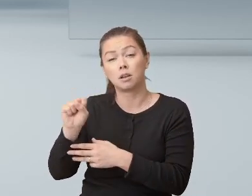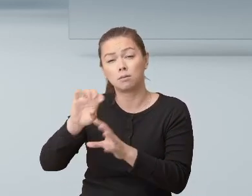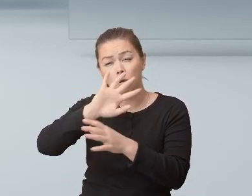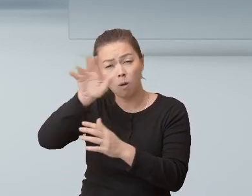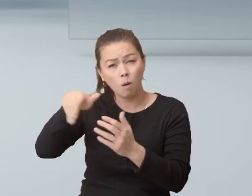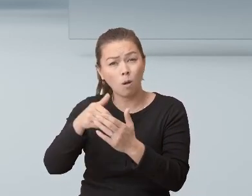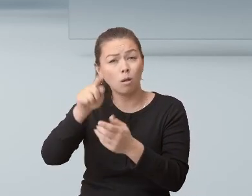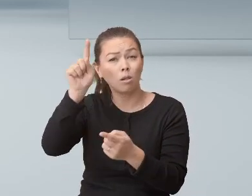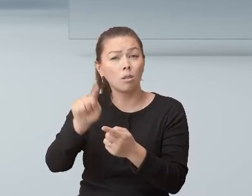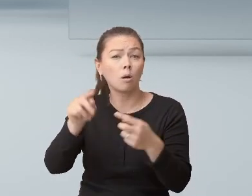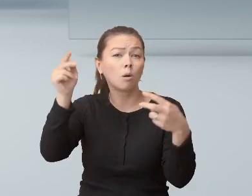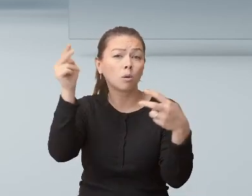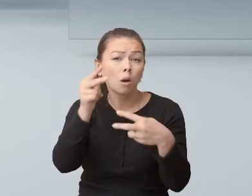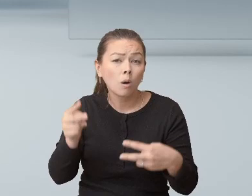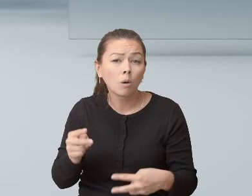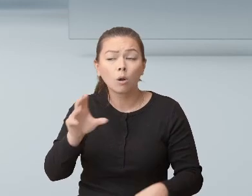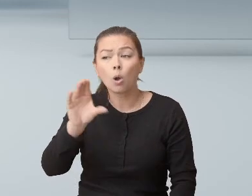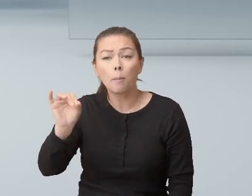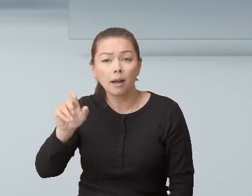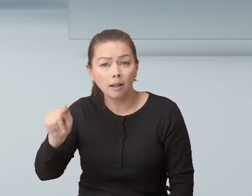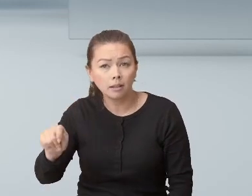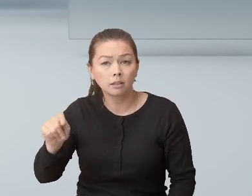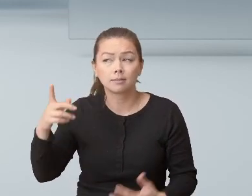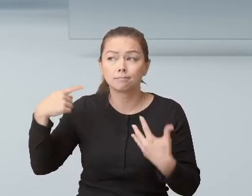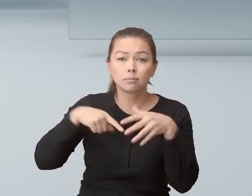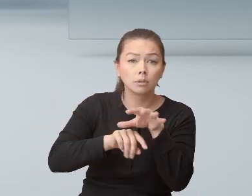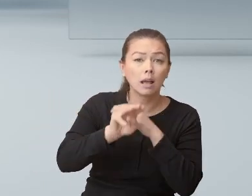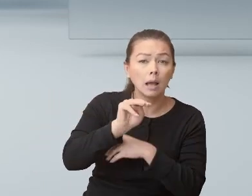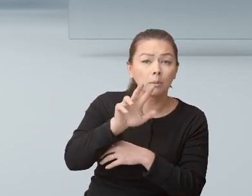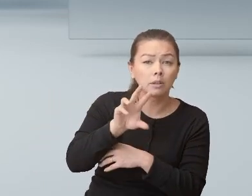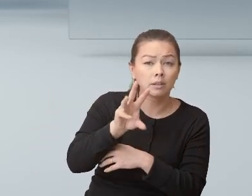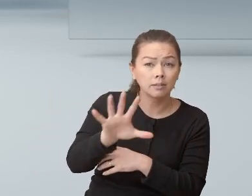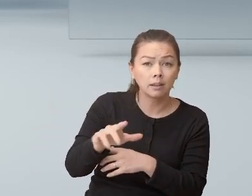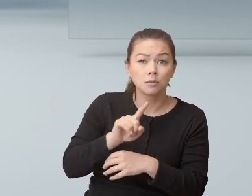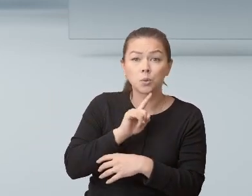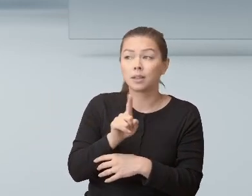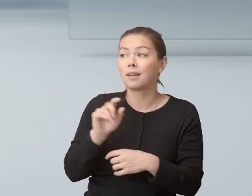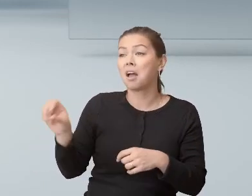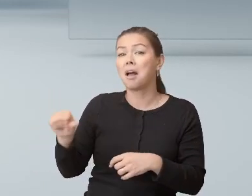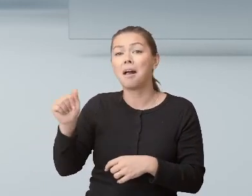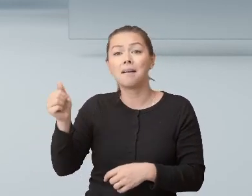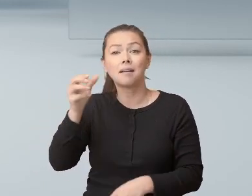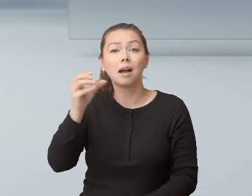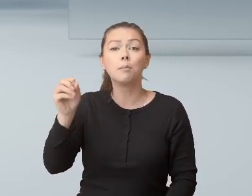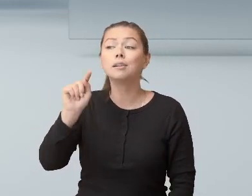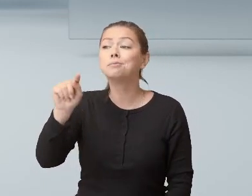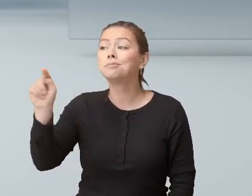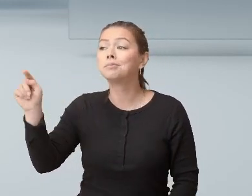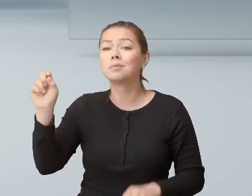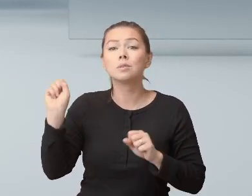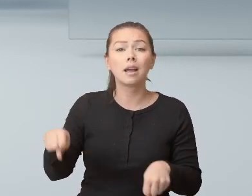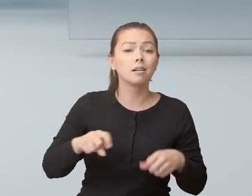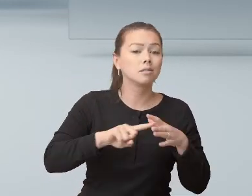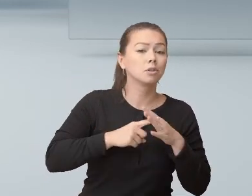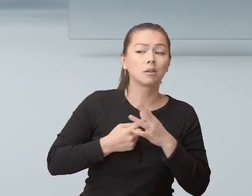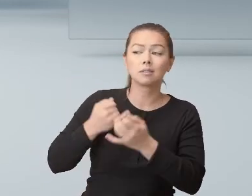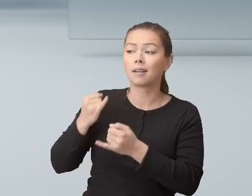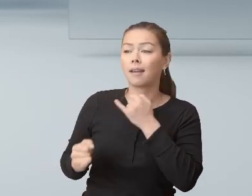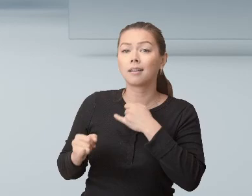Copilot, the integration M365. I mean, it's, there's no one else out there that can do end-to-end what Microsoft can do.